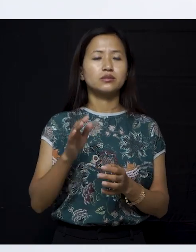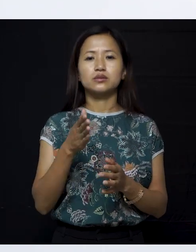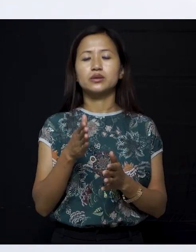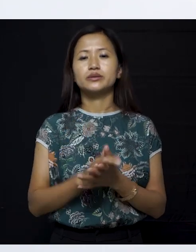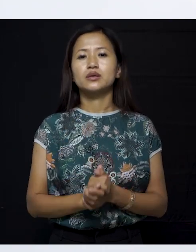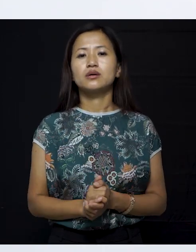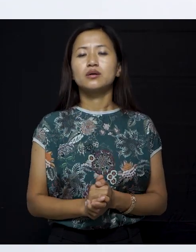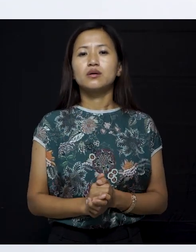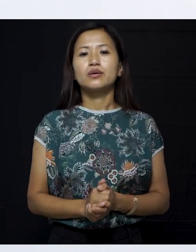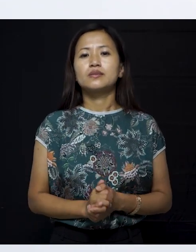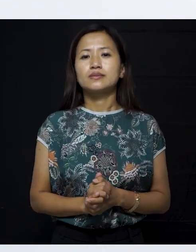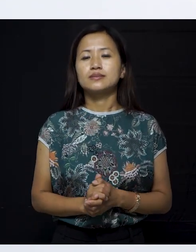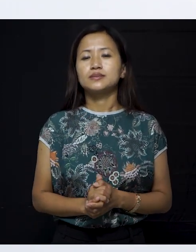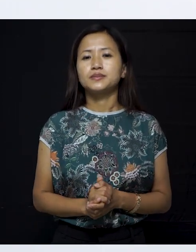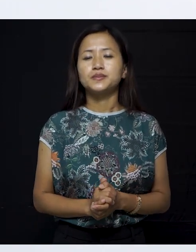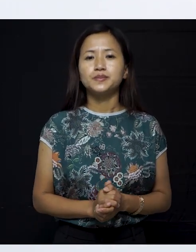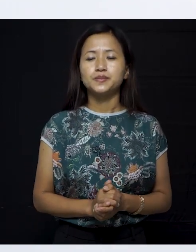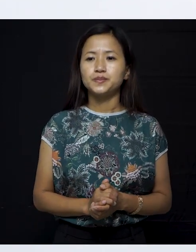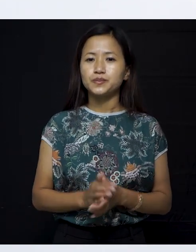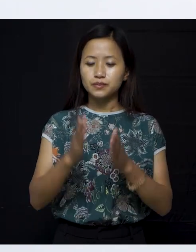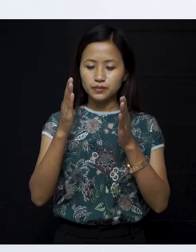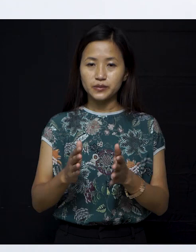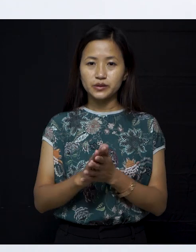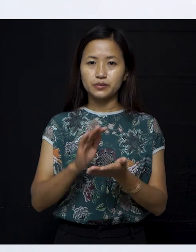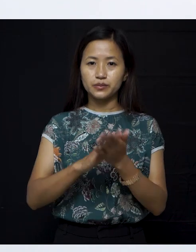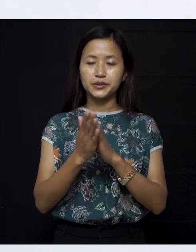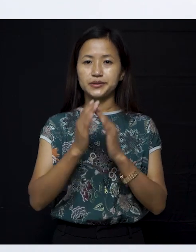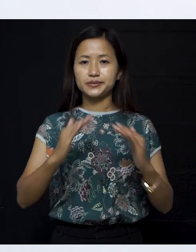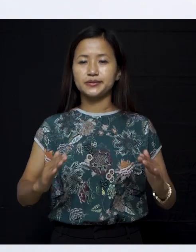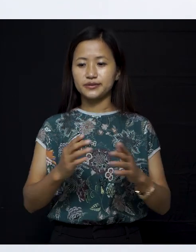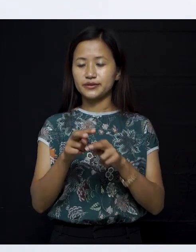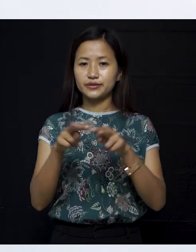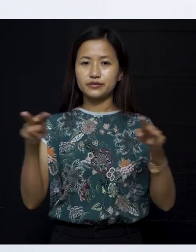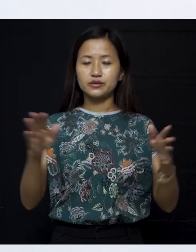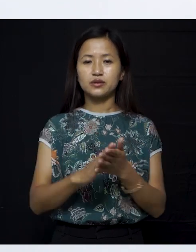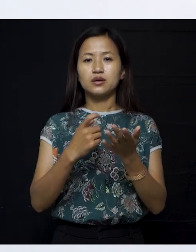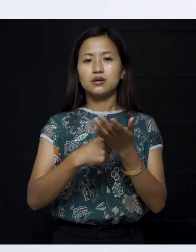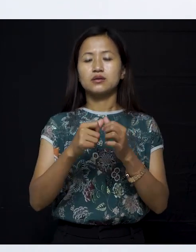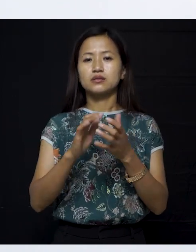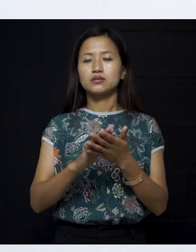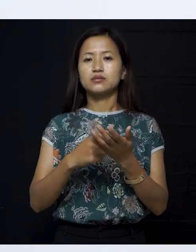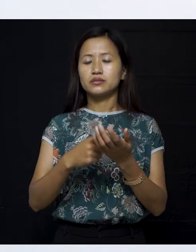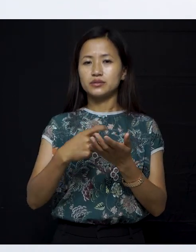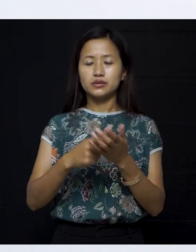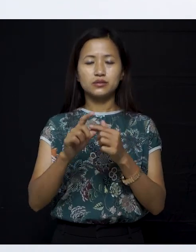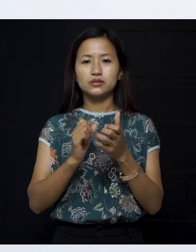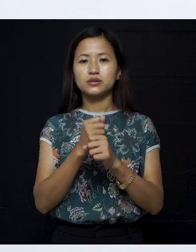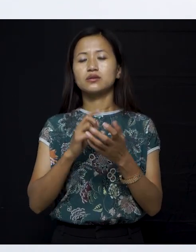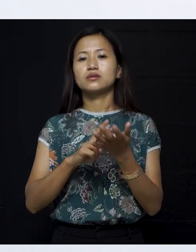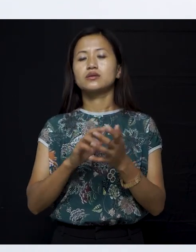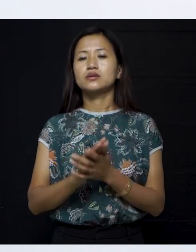the Islam. So in order to bring peace among these different religions, secular came into being,